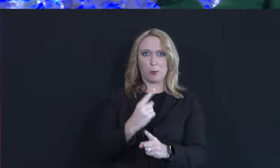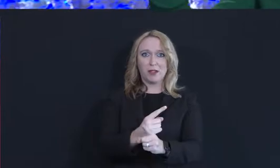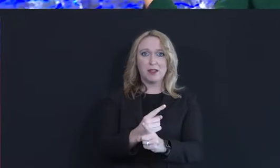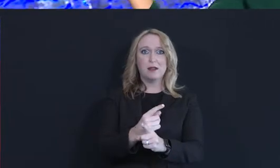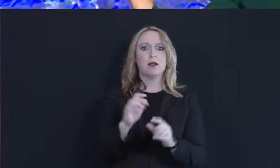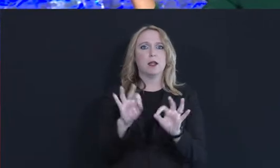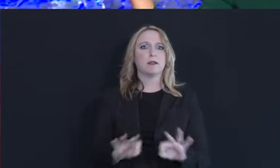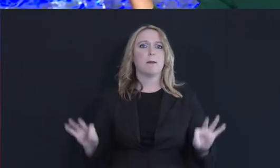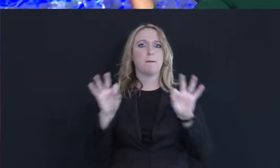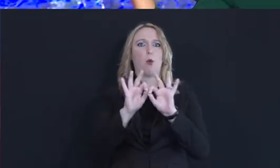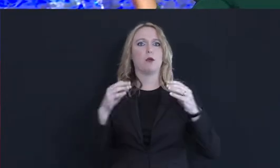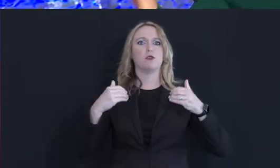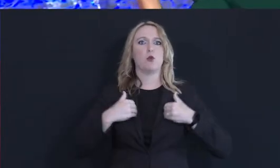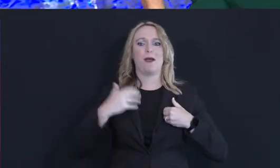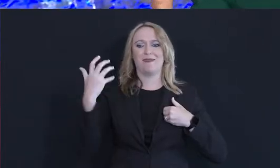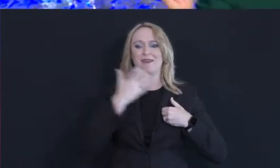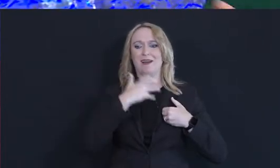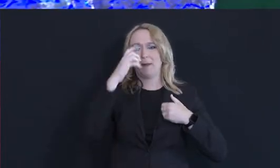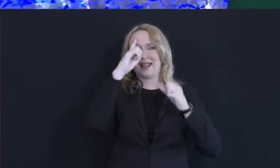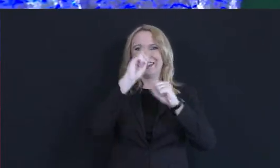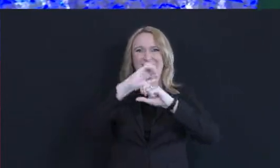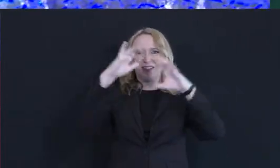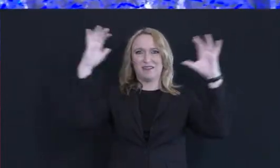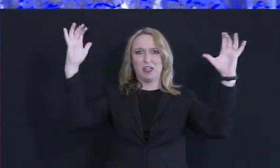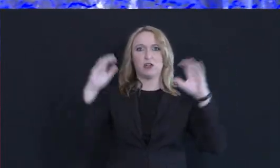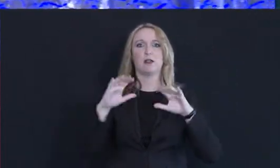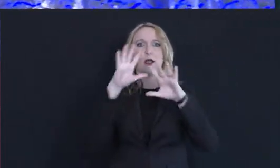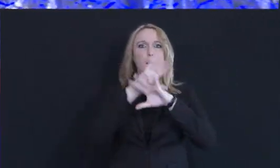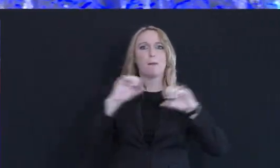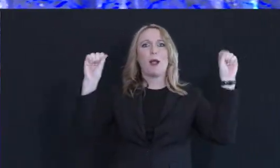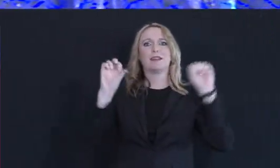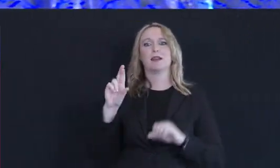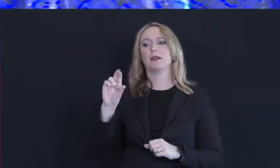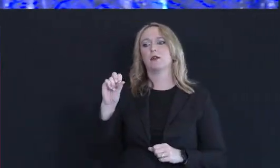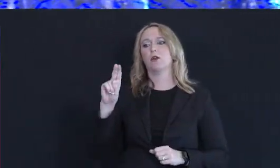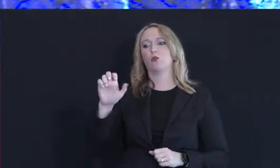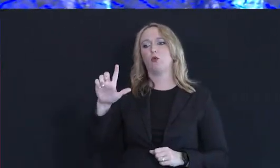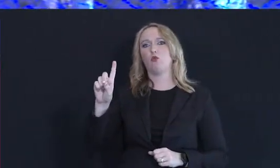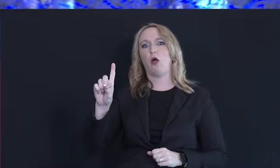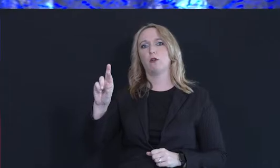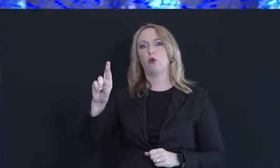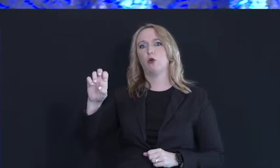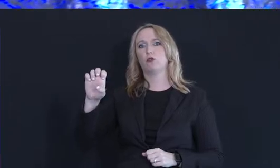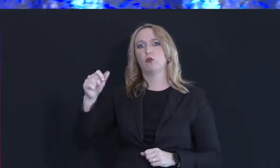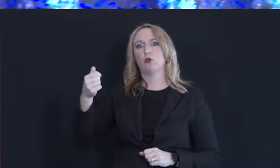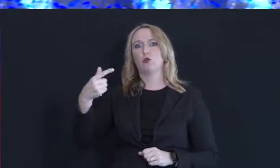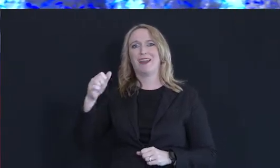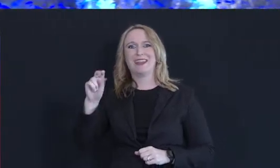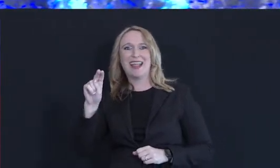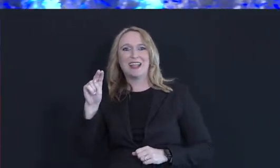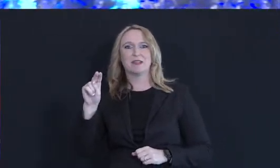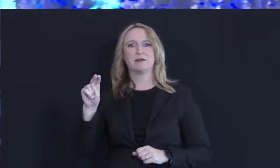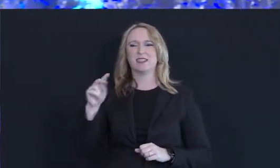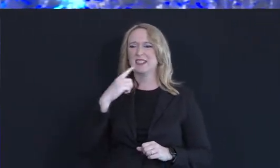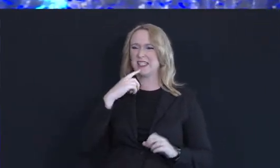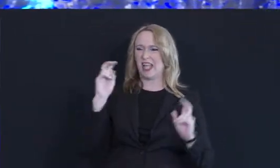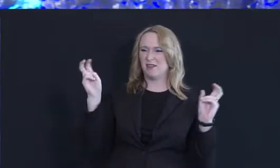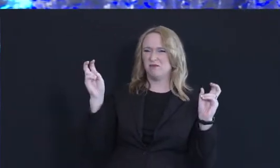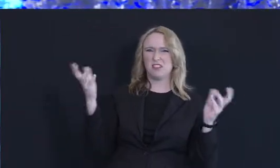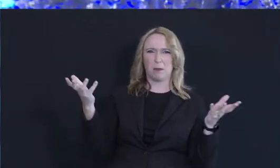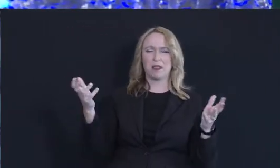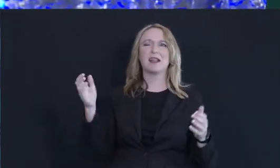vision for our future President Ronald Reagan once said something to the effect of all great change in America